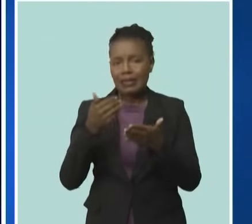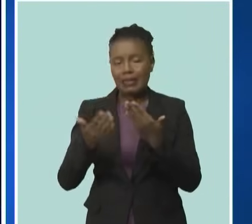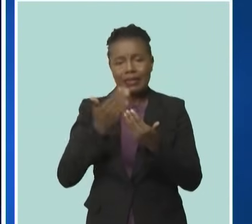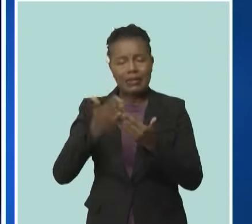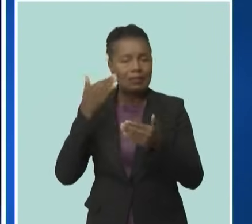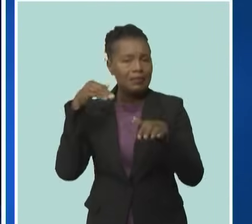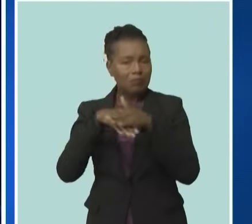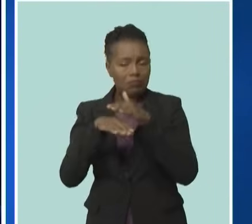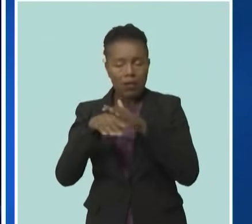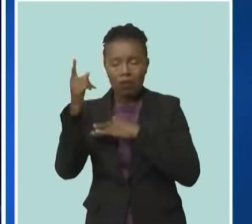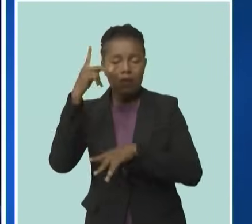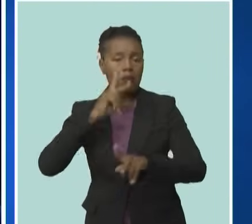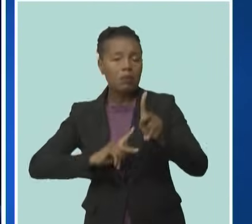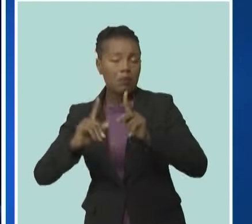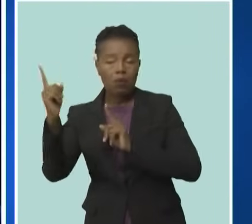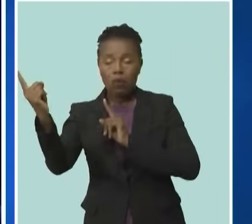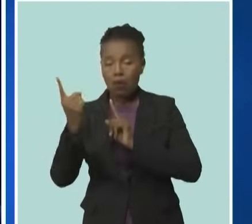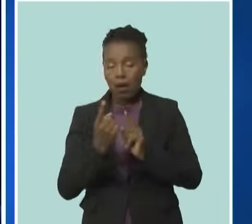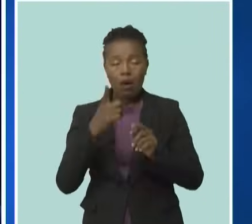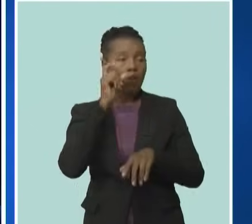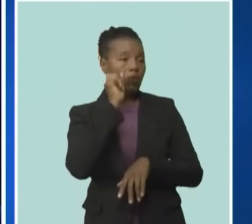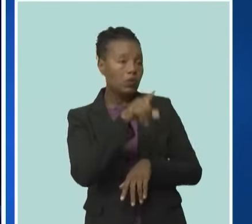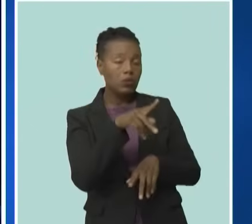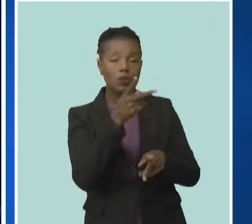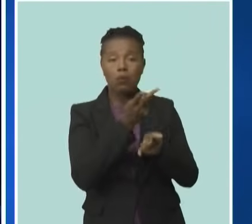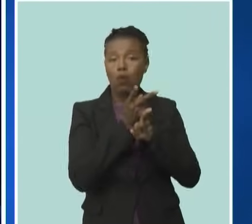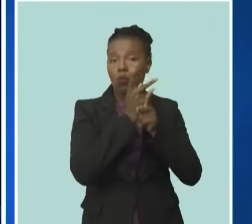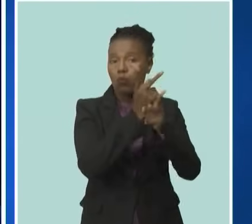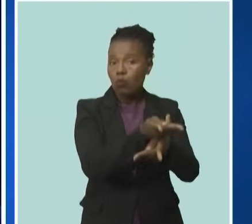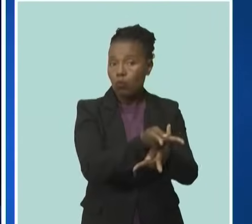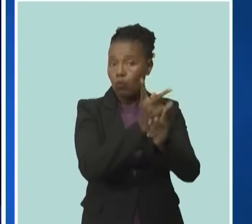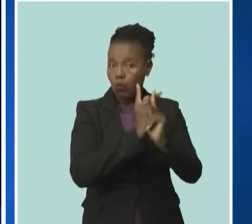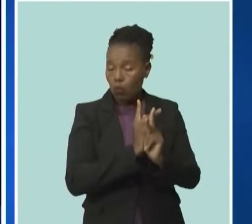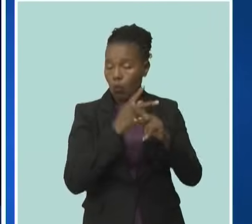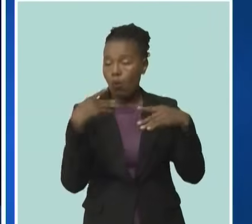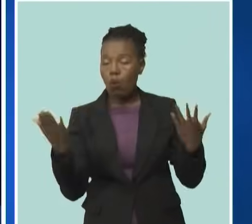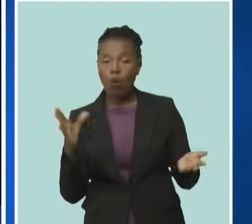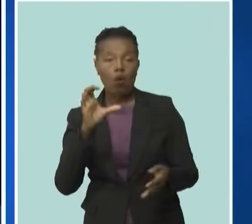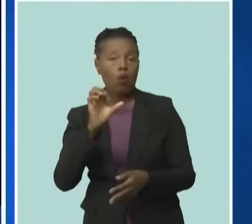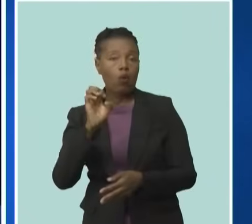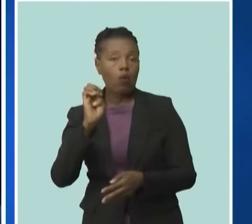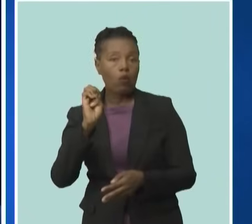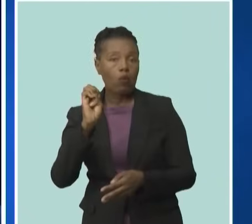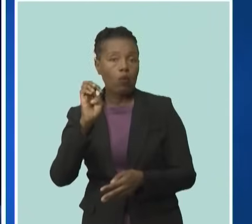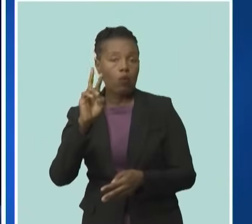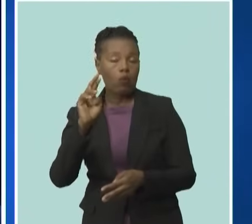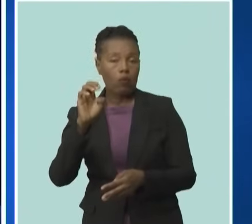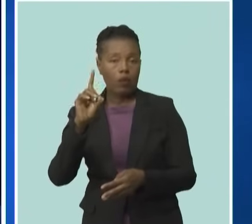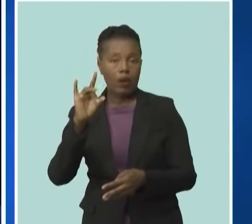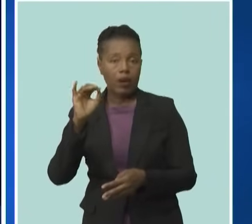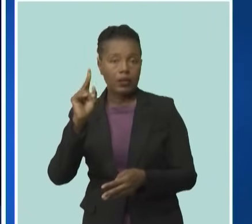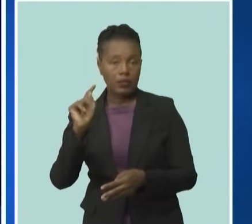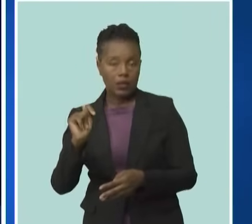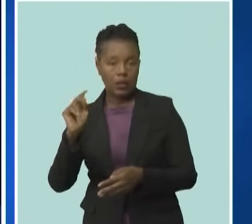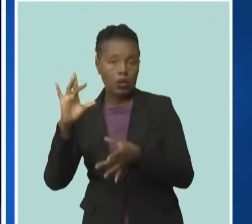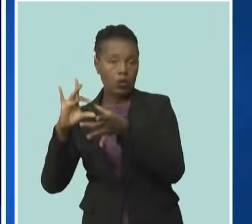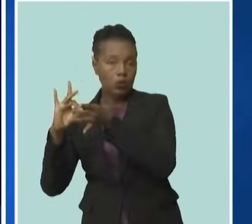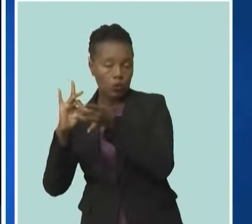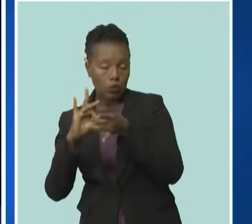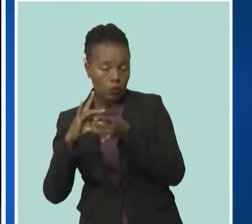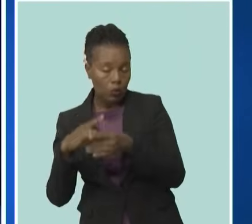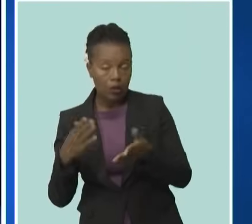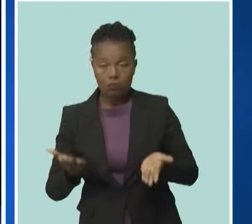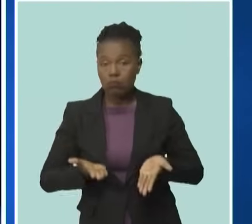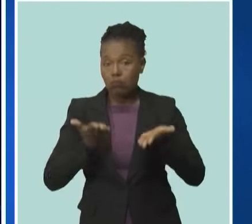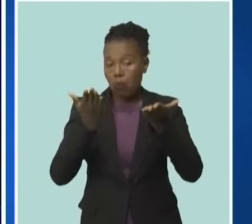come, ask questions about loans, maybe about the credit union and what we offer. And then we will also have the